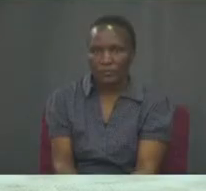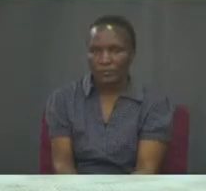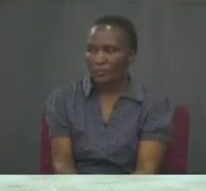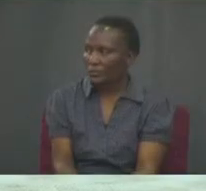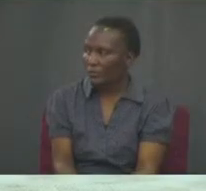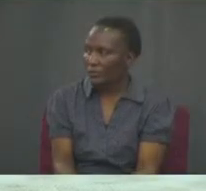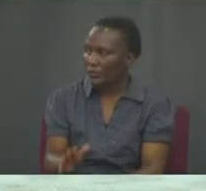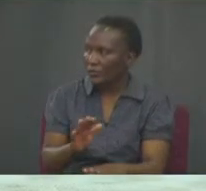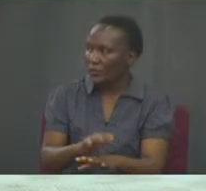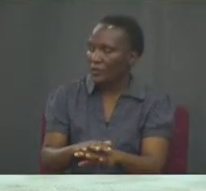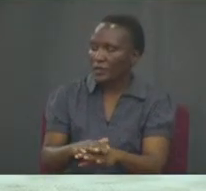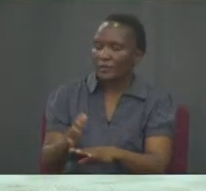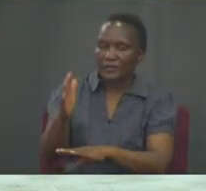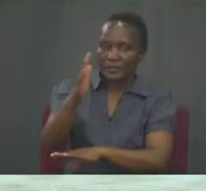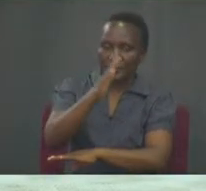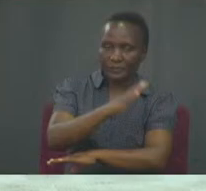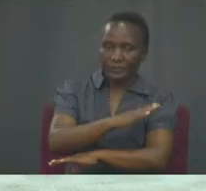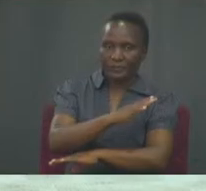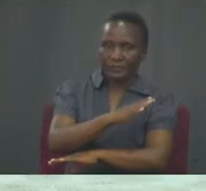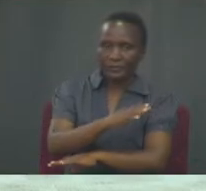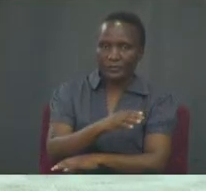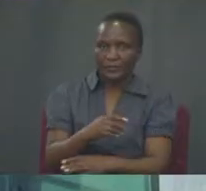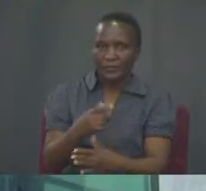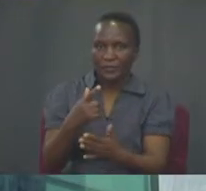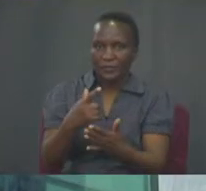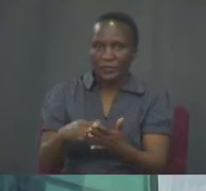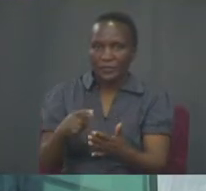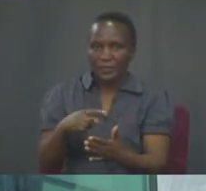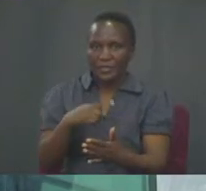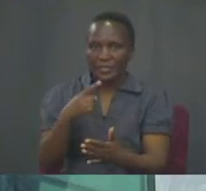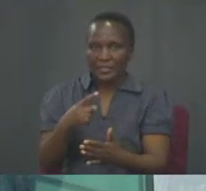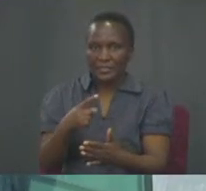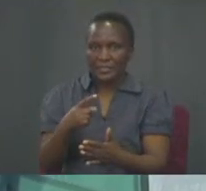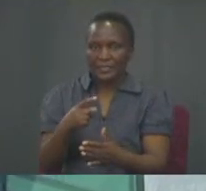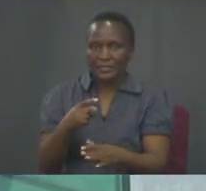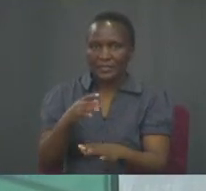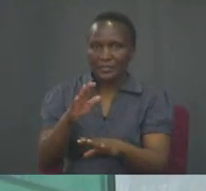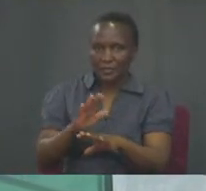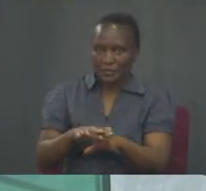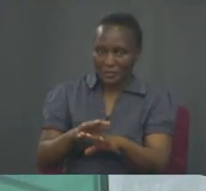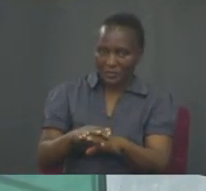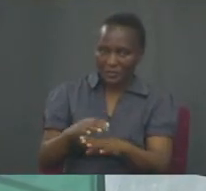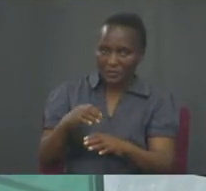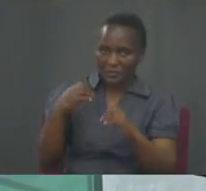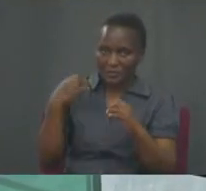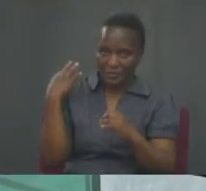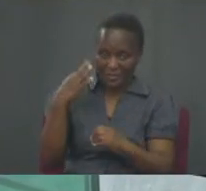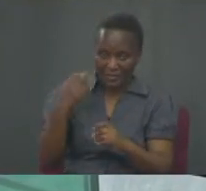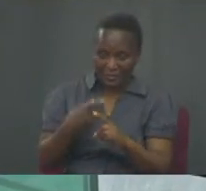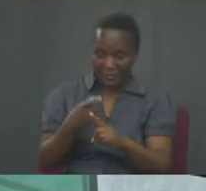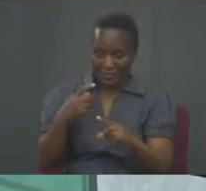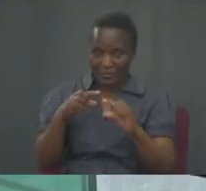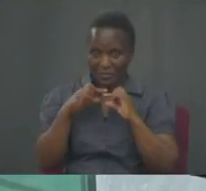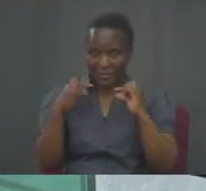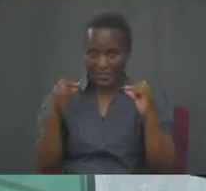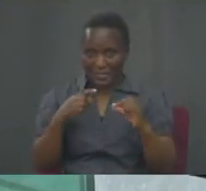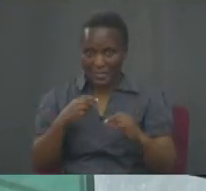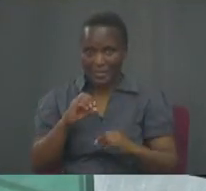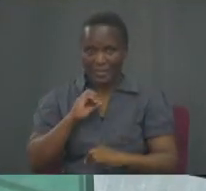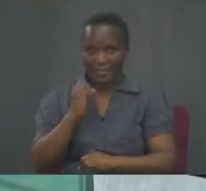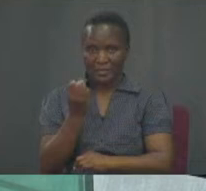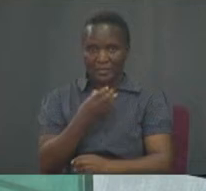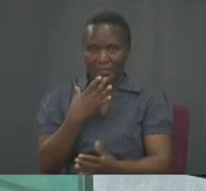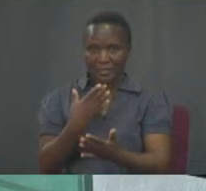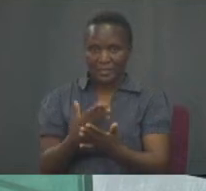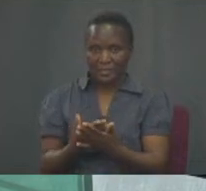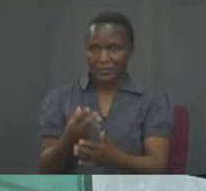Good evening. What do you say for the powerful session and the sermon from our pastor? Thank you so much